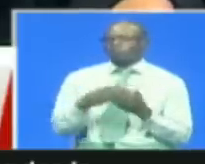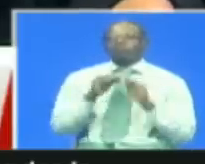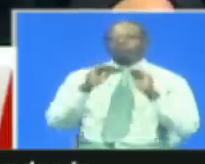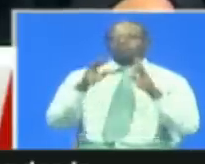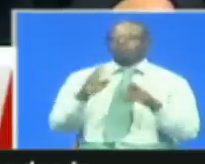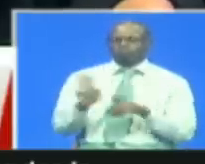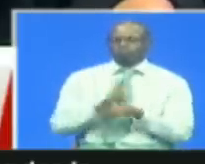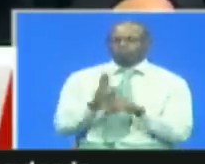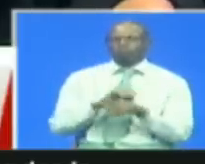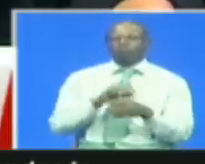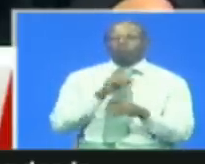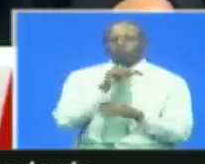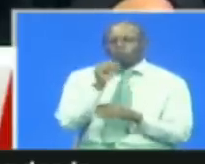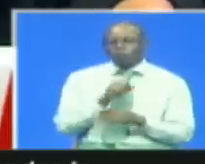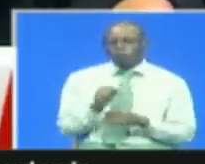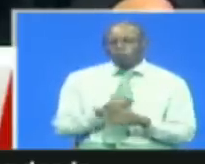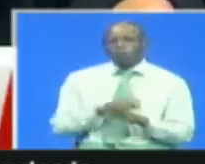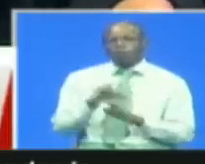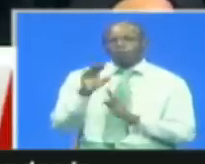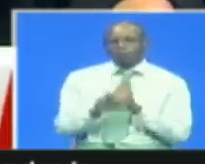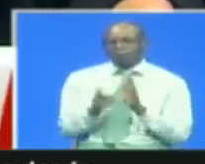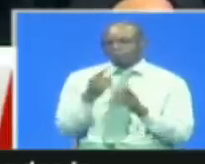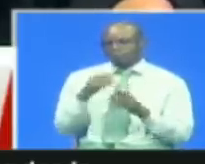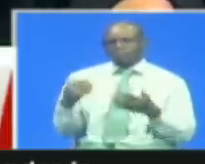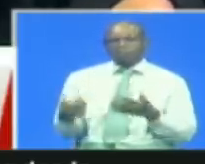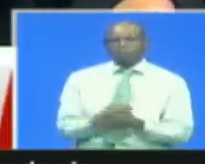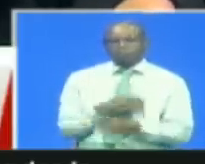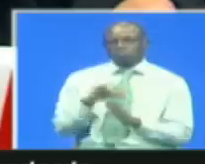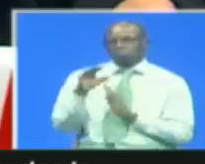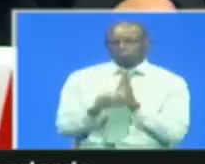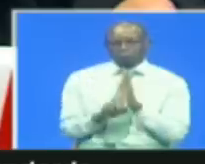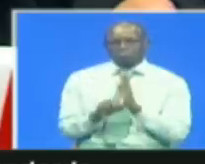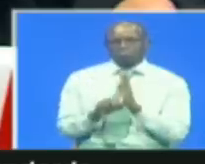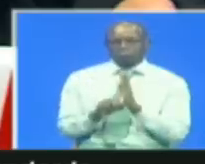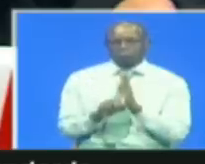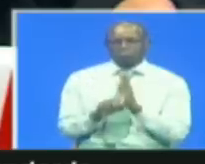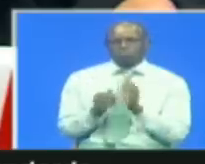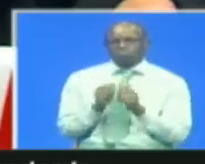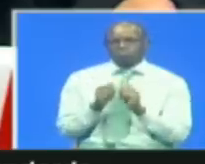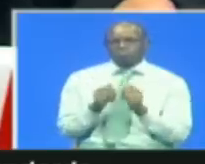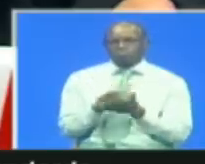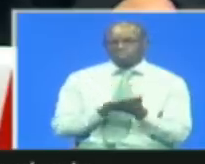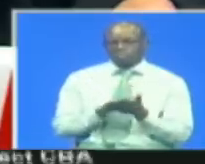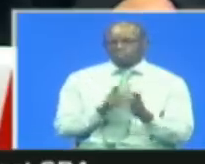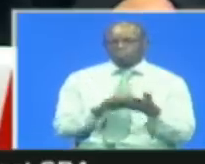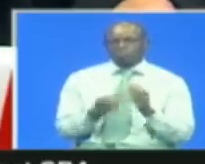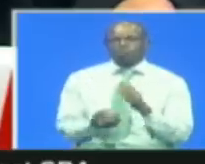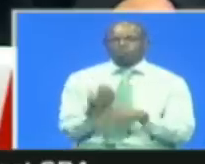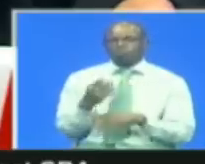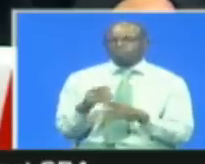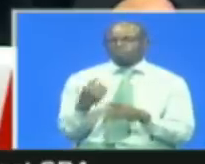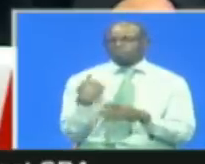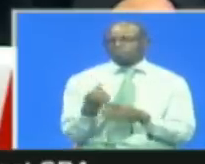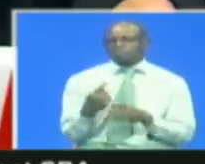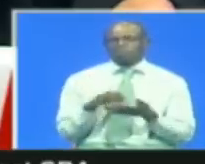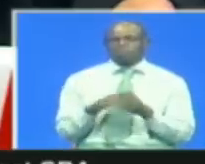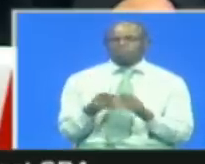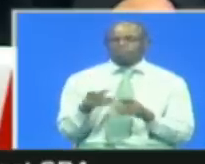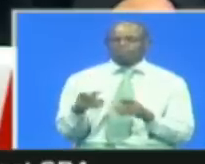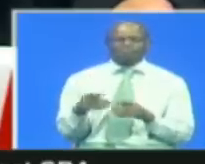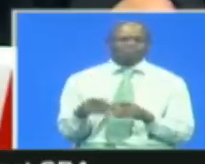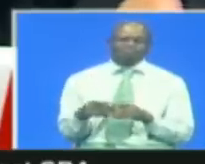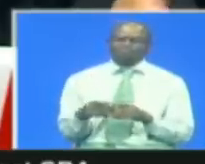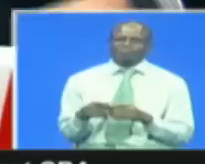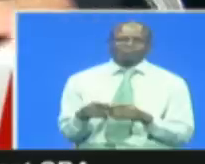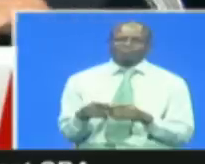old curriculum, saying the new competence-based curriculum, whose national policy was launched yesterday, falls short of expectation